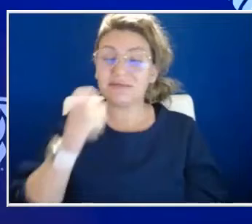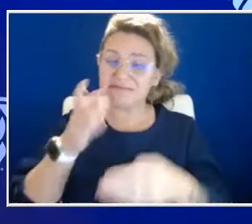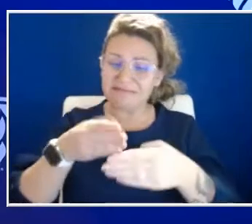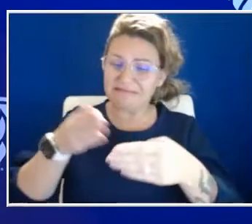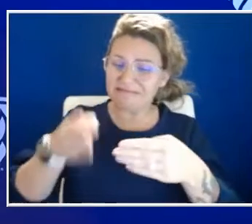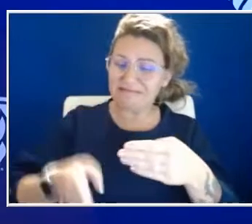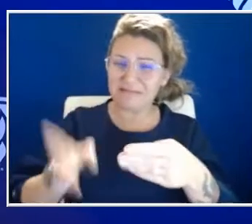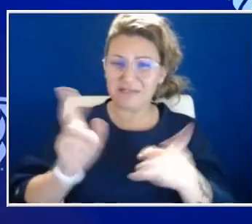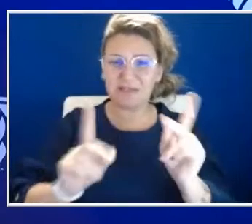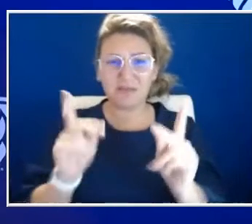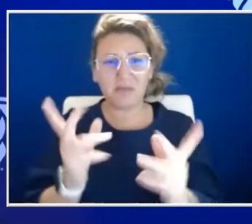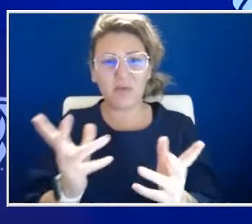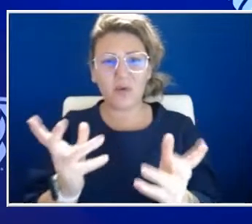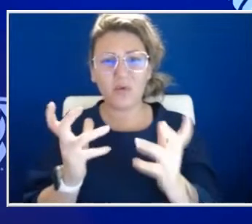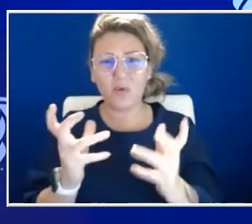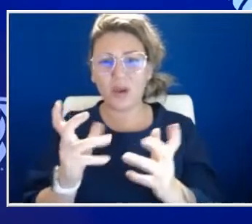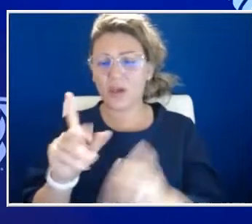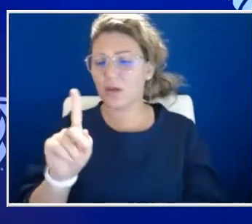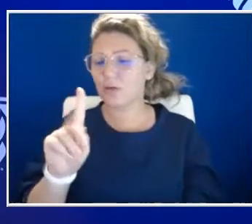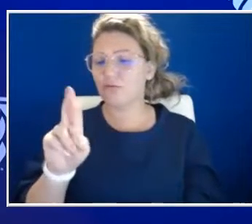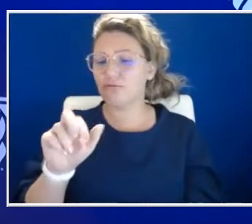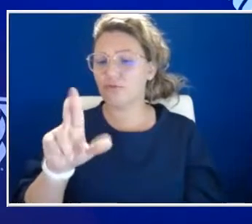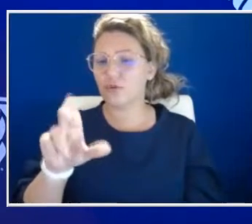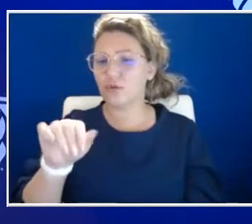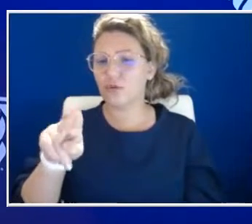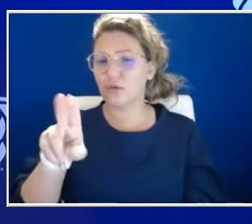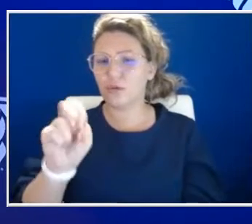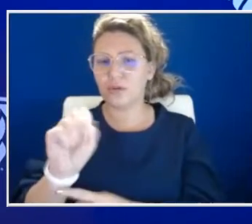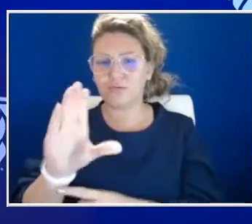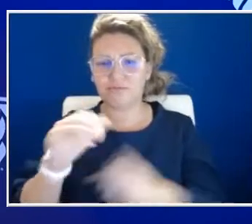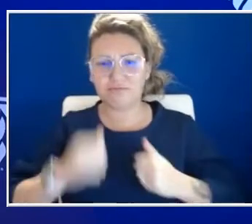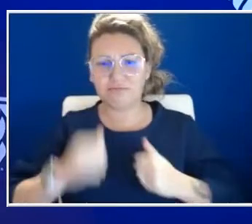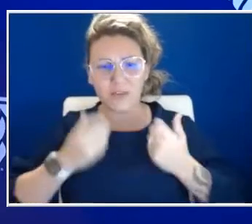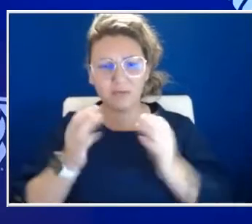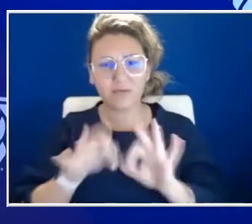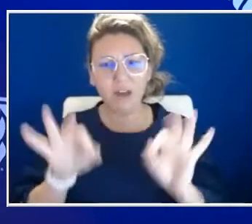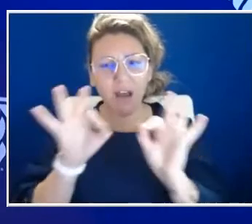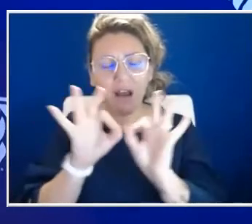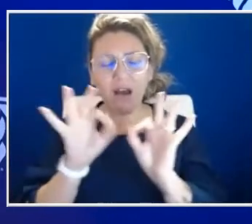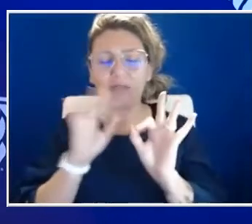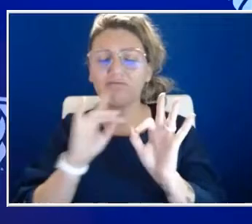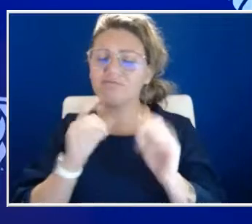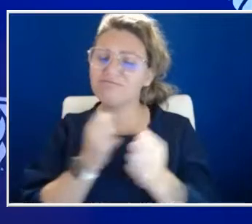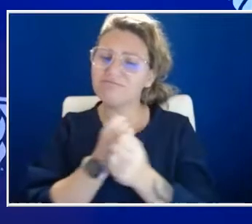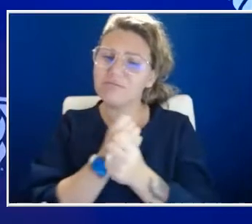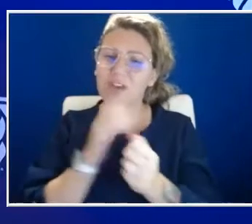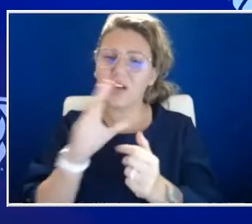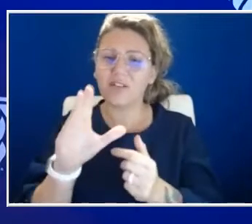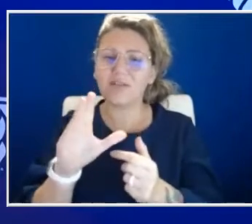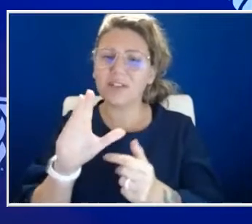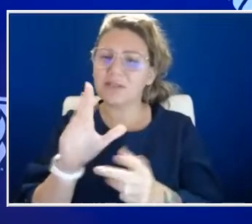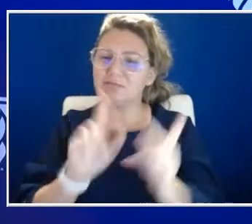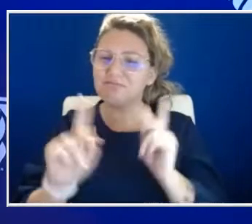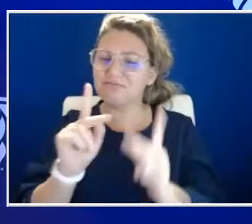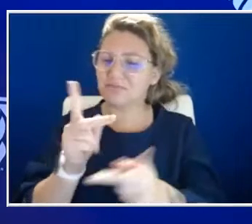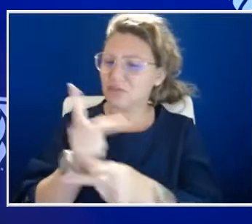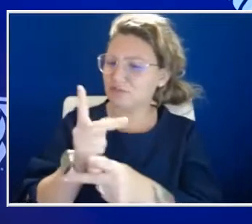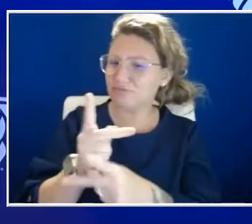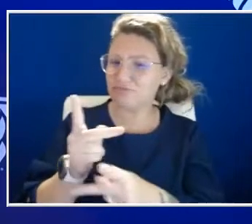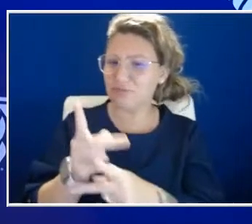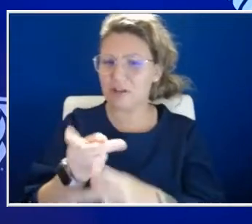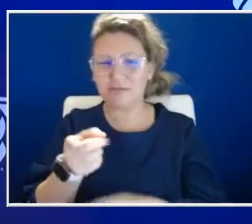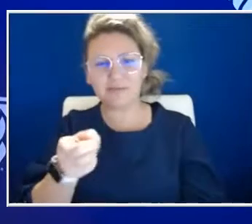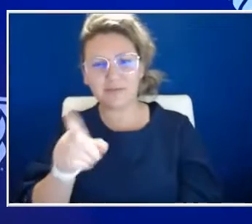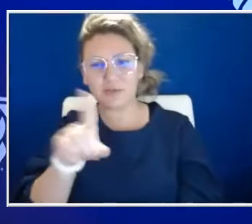had wanted, Curtis's life had immense value, and he was loved by his zoo caretakers and the entire community.